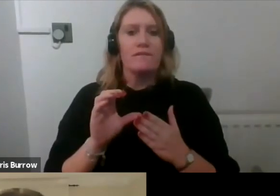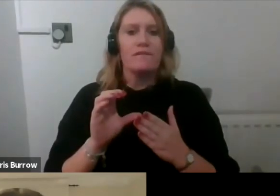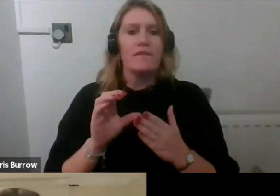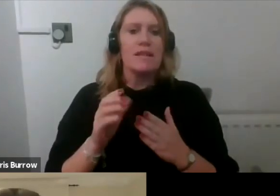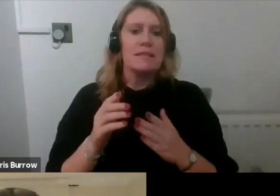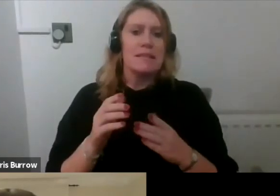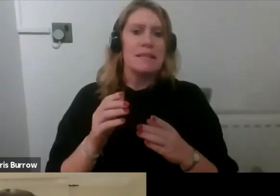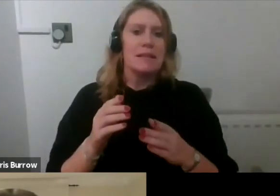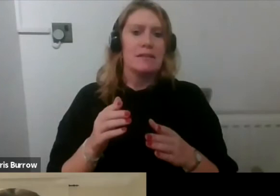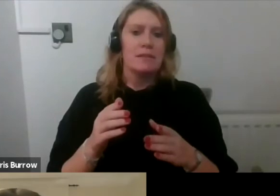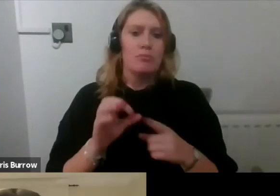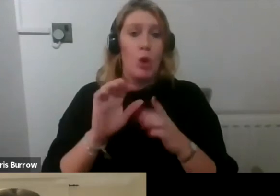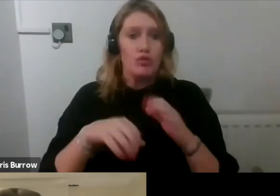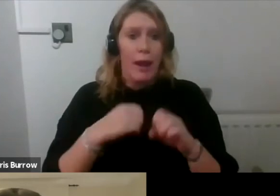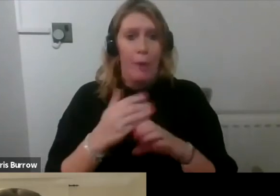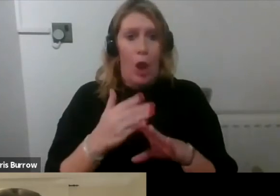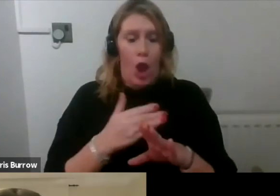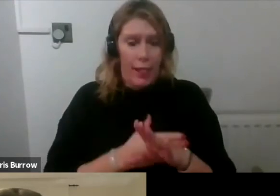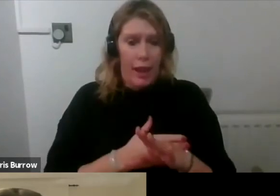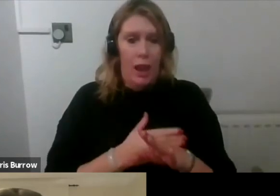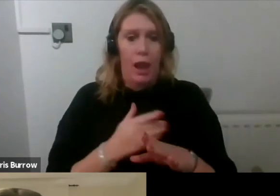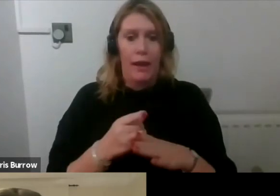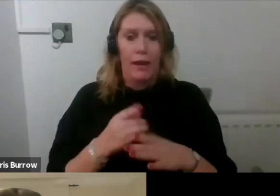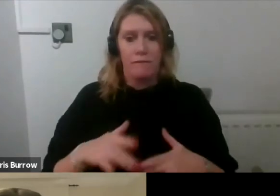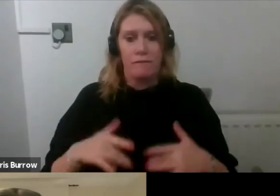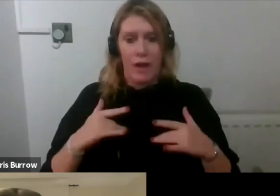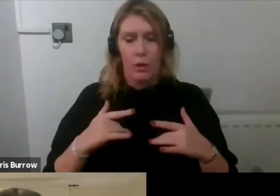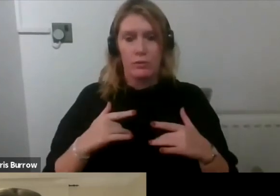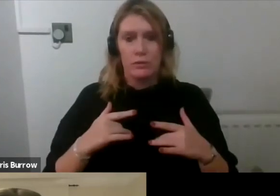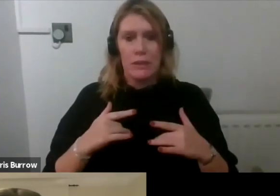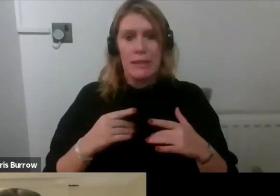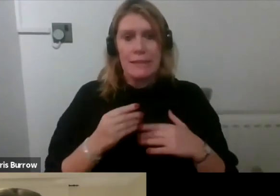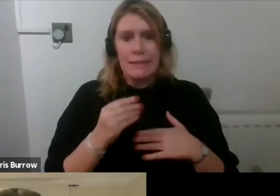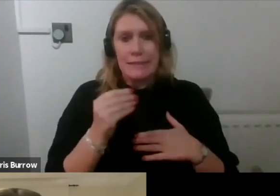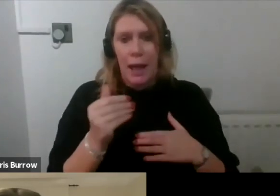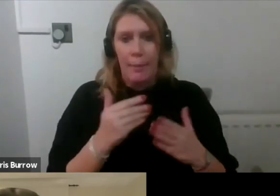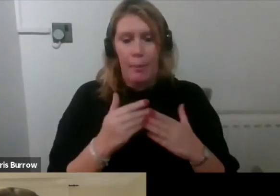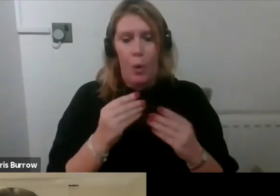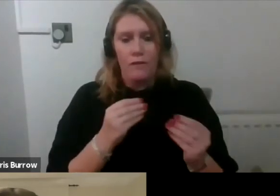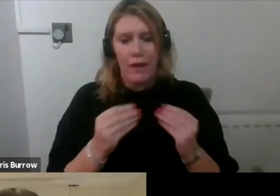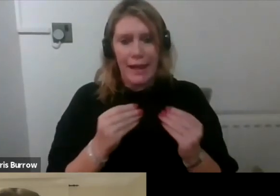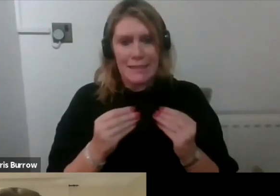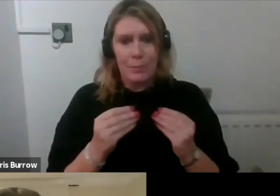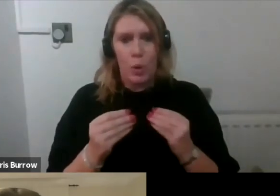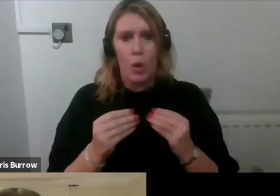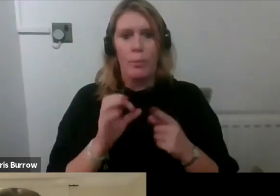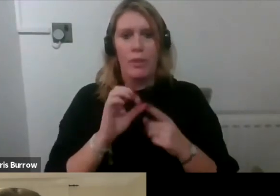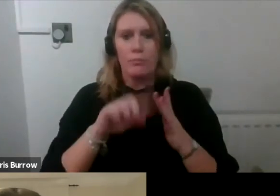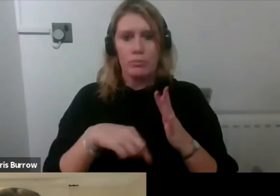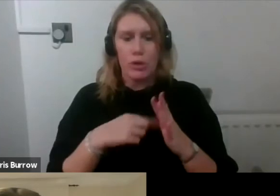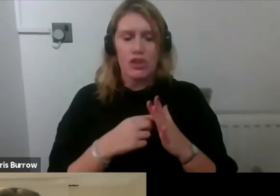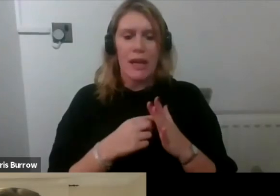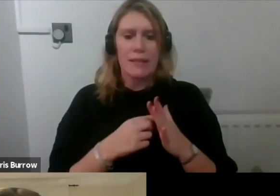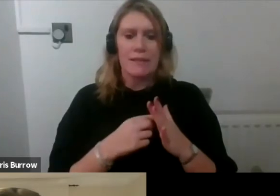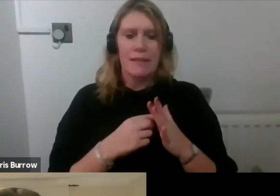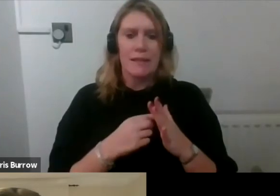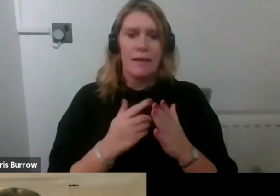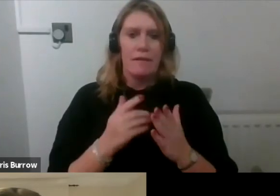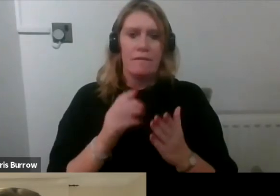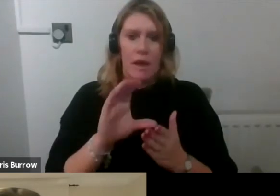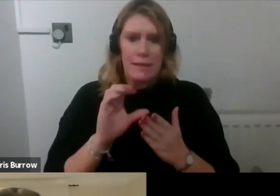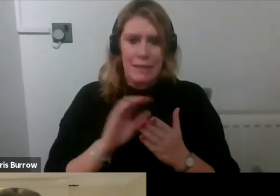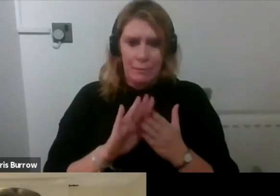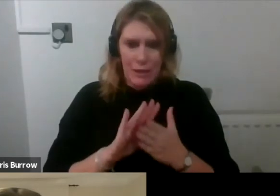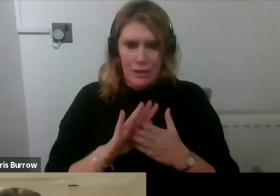Arts Council are much more flexible. But in other ways, the project grant funding means that you say,